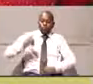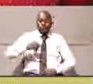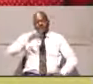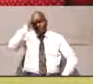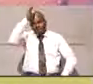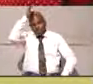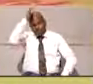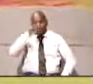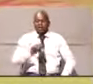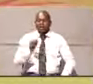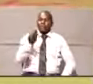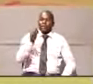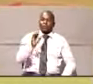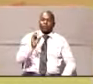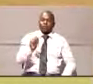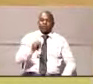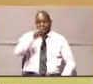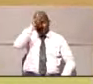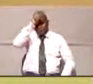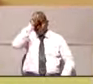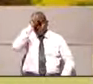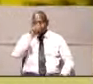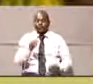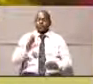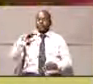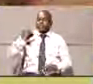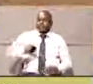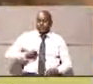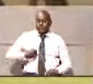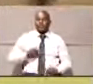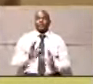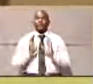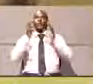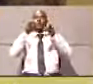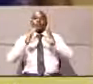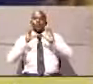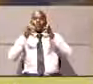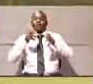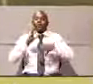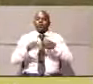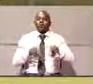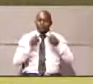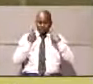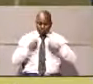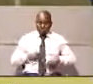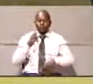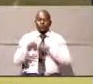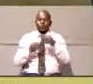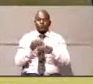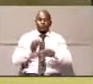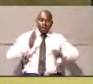Cranes during the AFCON Games in Egypt, the She Cranes during the Netball World Cup, and medals won at the World Cross